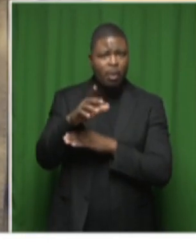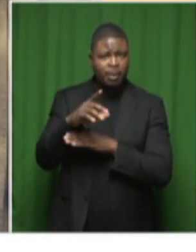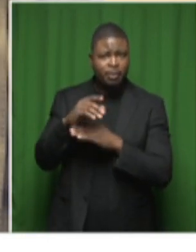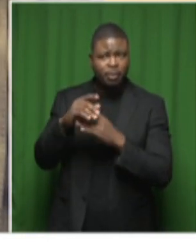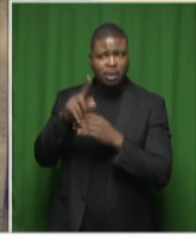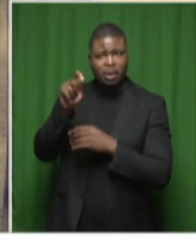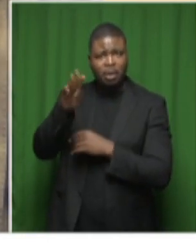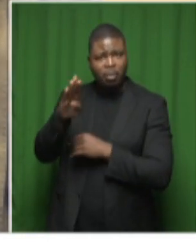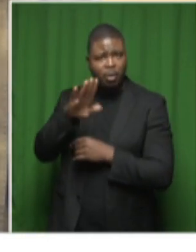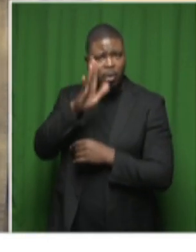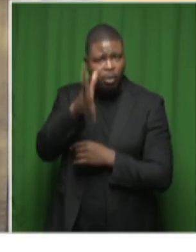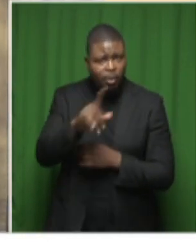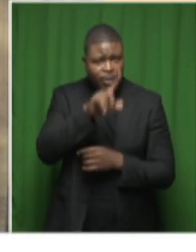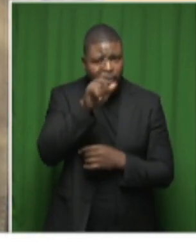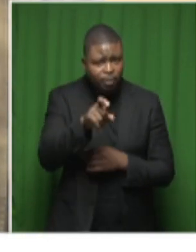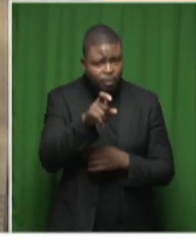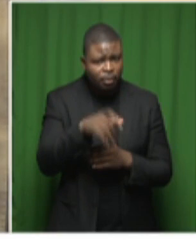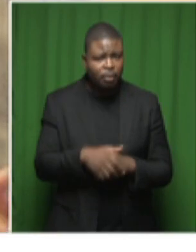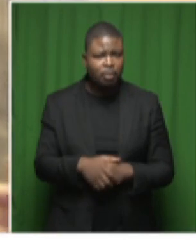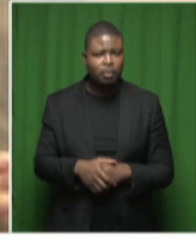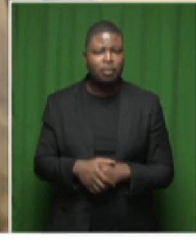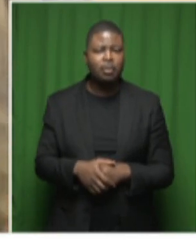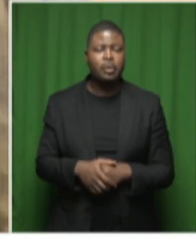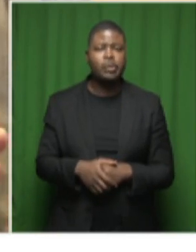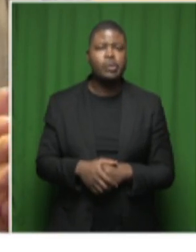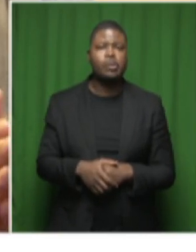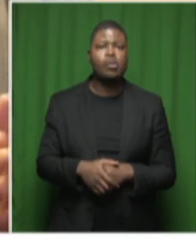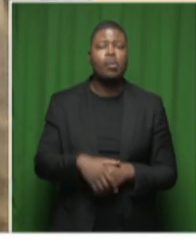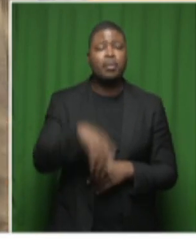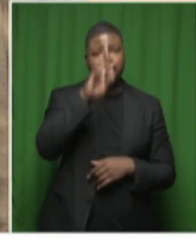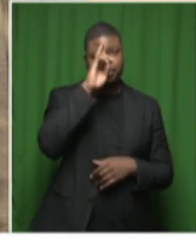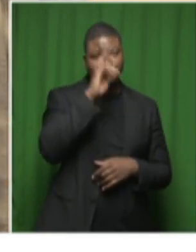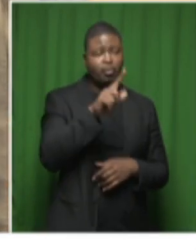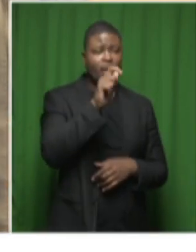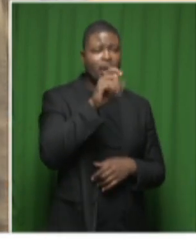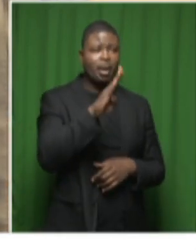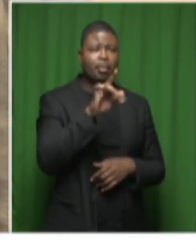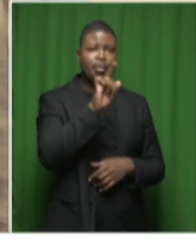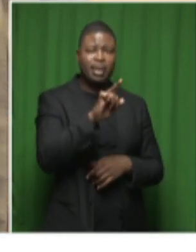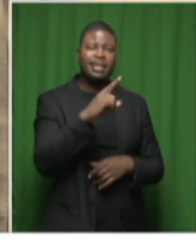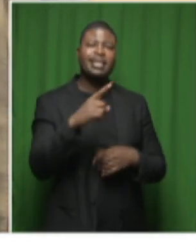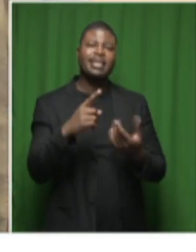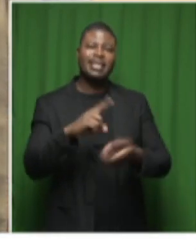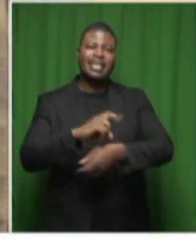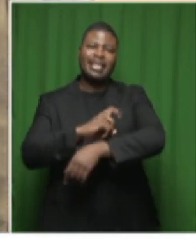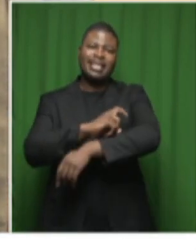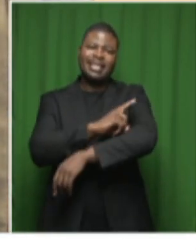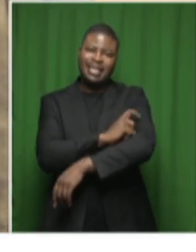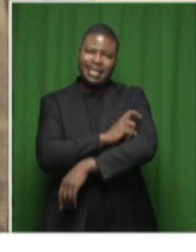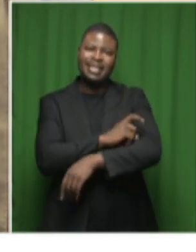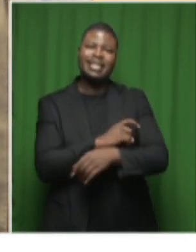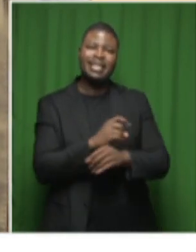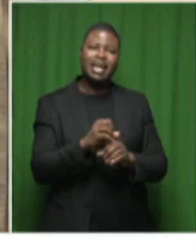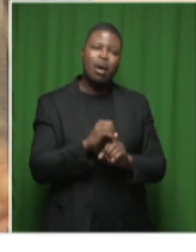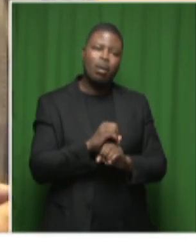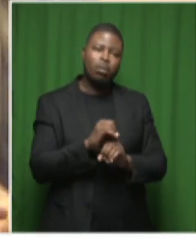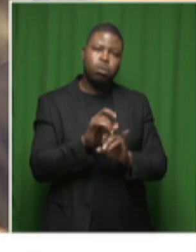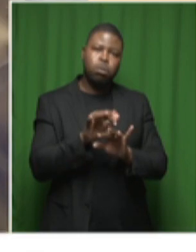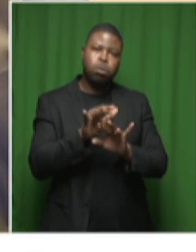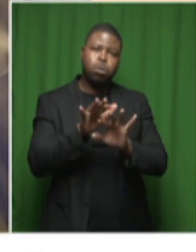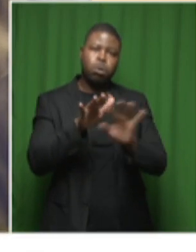very early. It's too early to say. So TB is a disease that develops very slowly. Okay, it takes months for TB to come